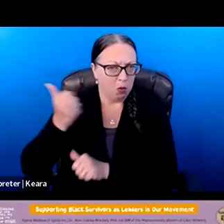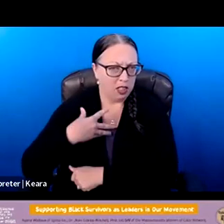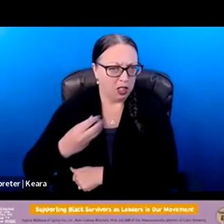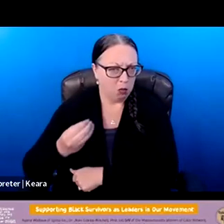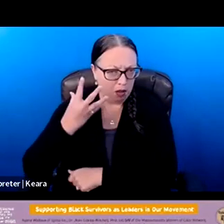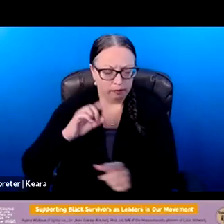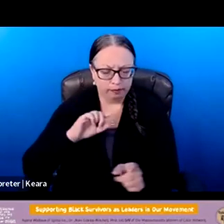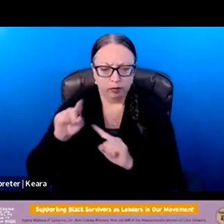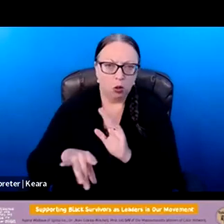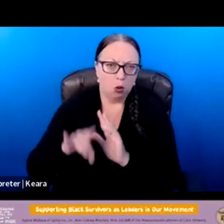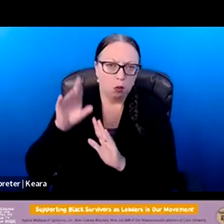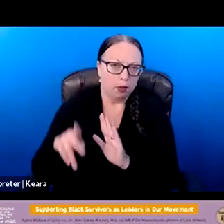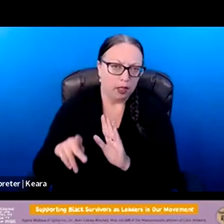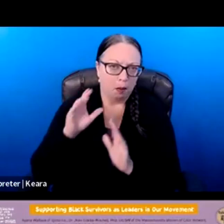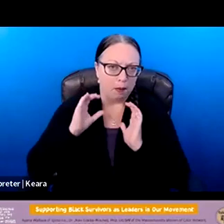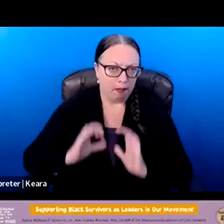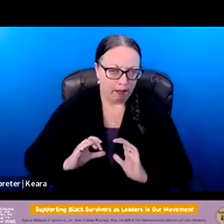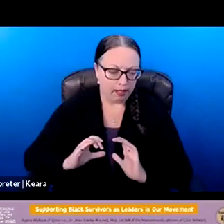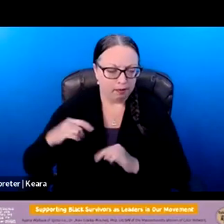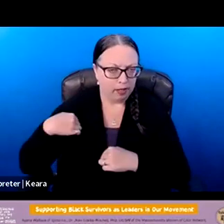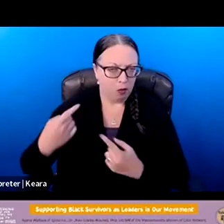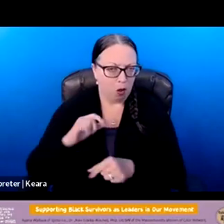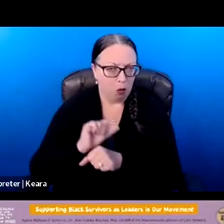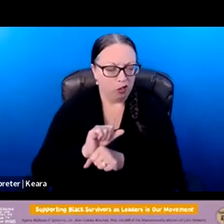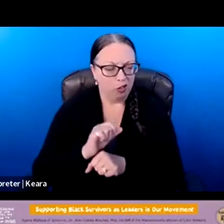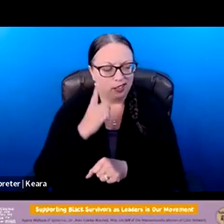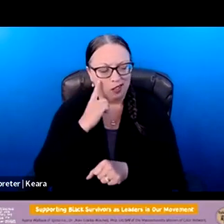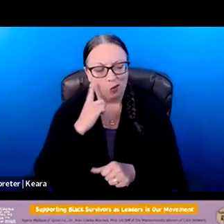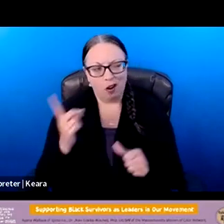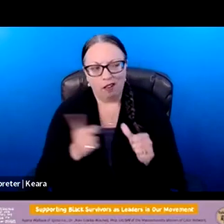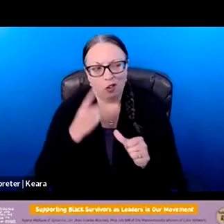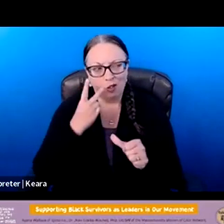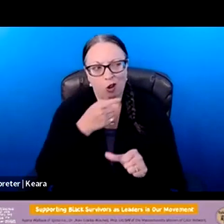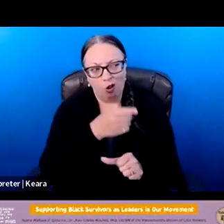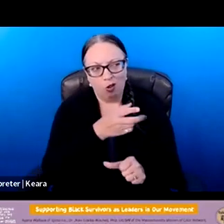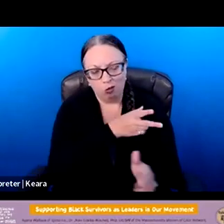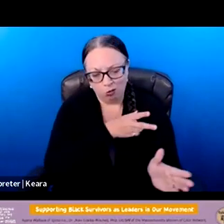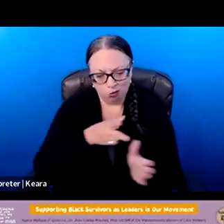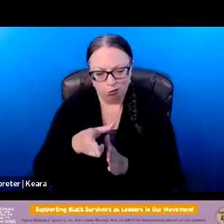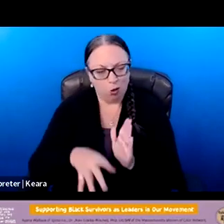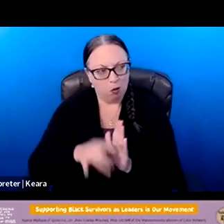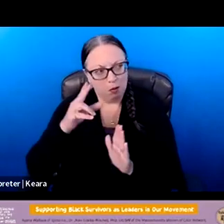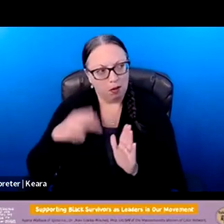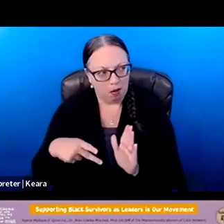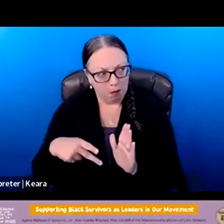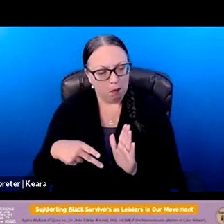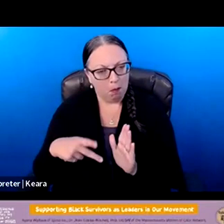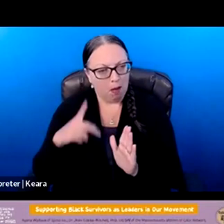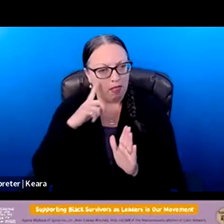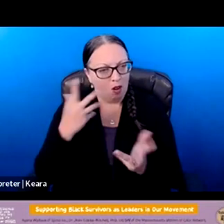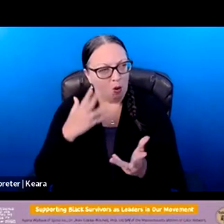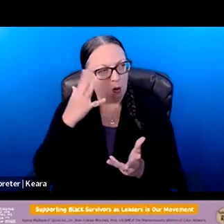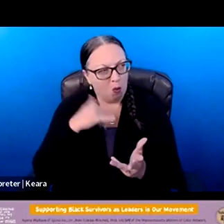and after a while working with her, she said to me, you know, when I first saw you came to pick me up in the reception, I thought, why did they have to give me the Black